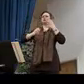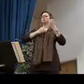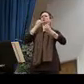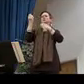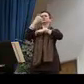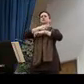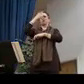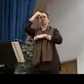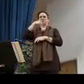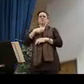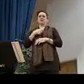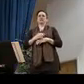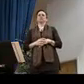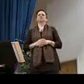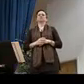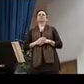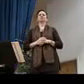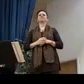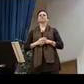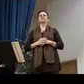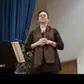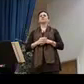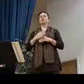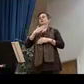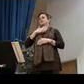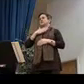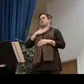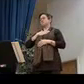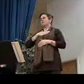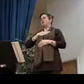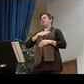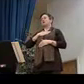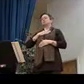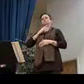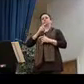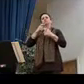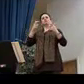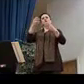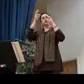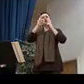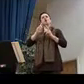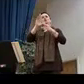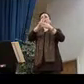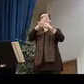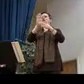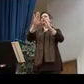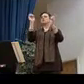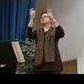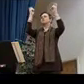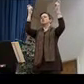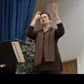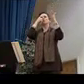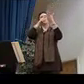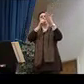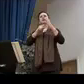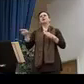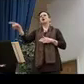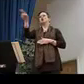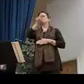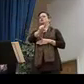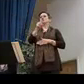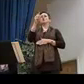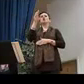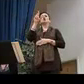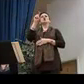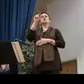It is my distinct honor to share your celebration today as we recognize you, the 2014 graduating class of Great Falls